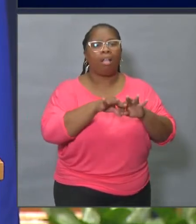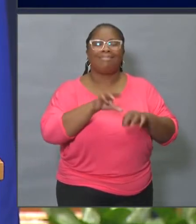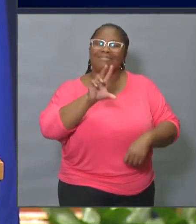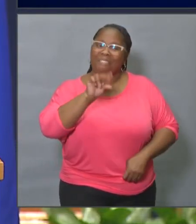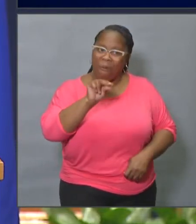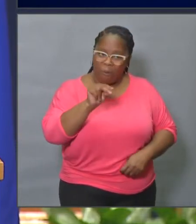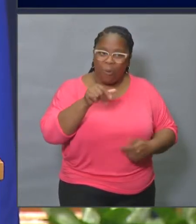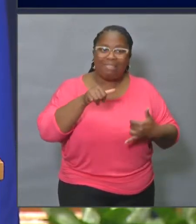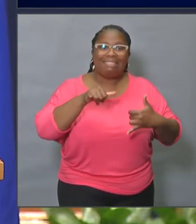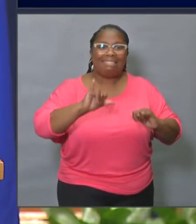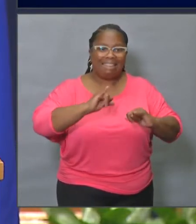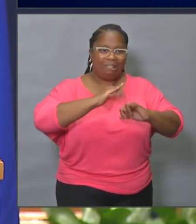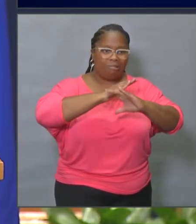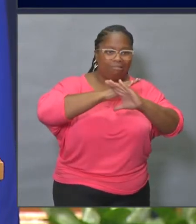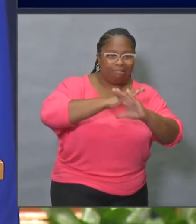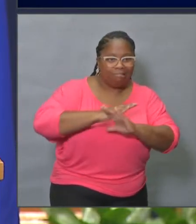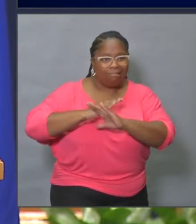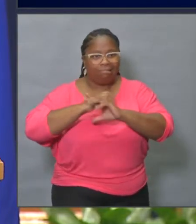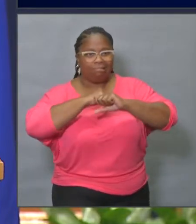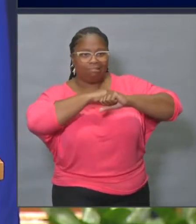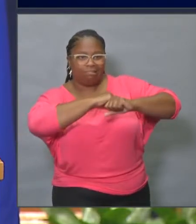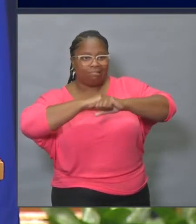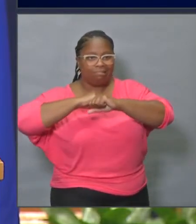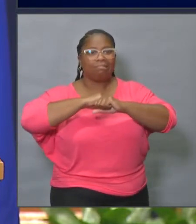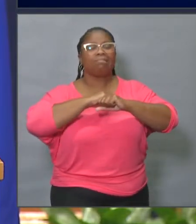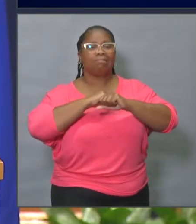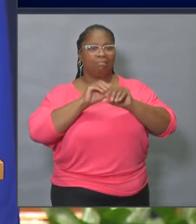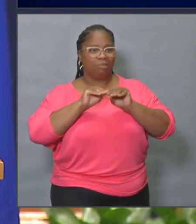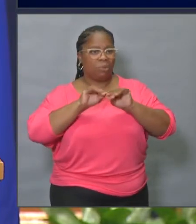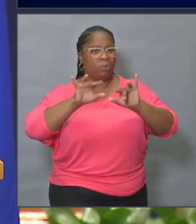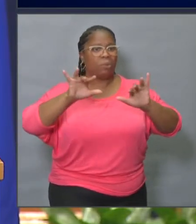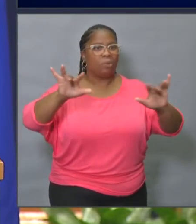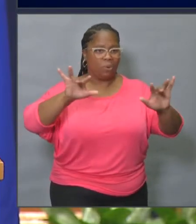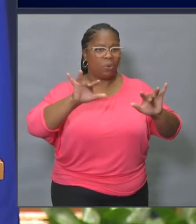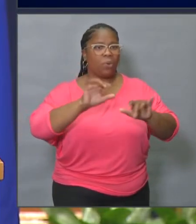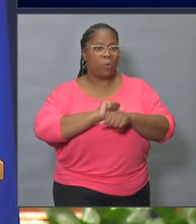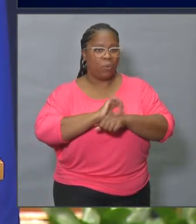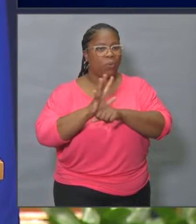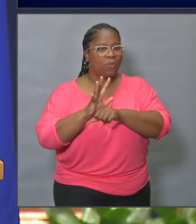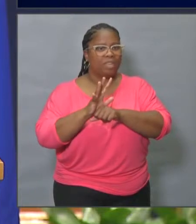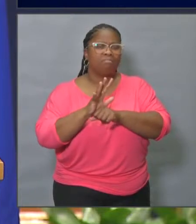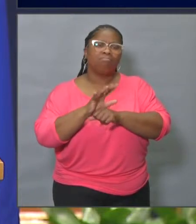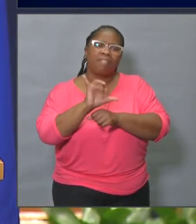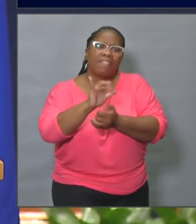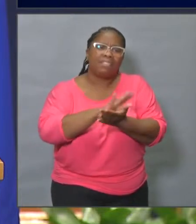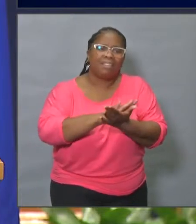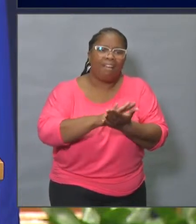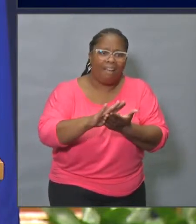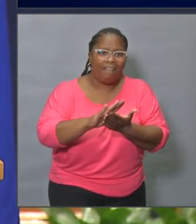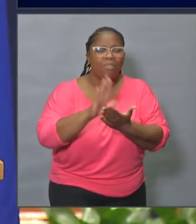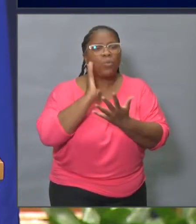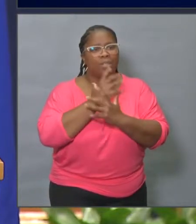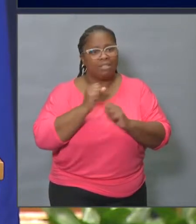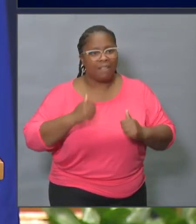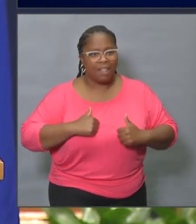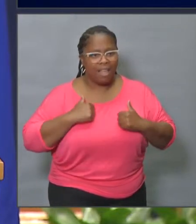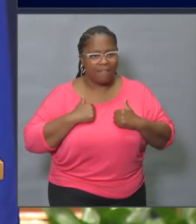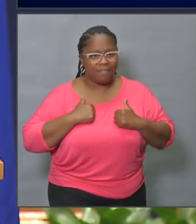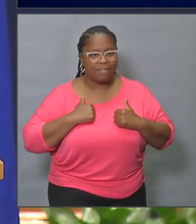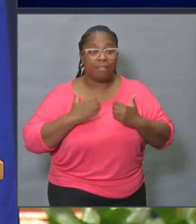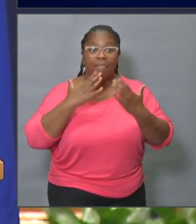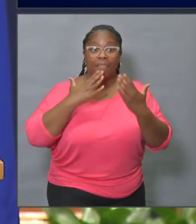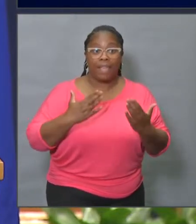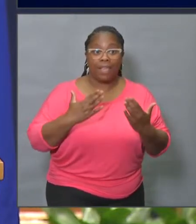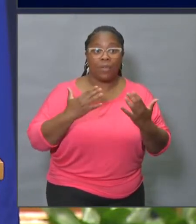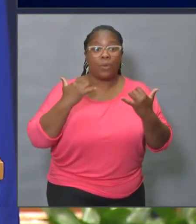with COVID-19. These actions are the kind thing to do, and they save lives. Thank you. And now we